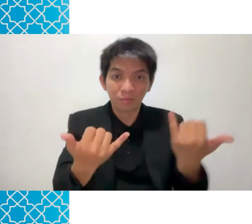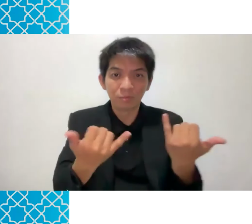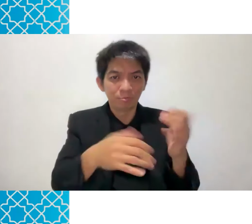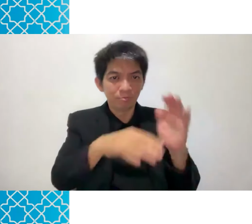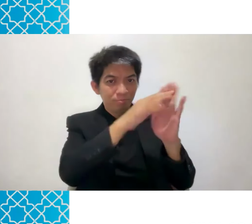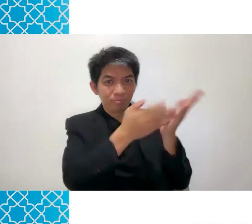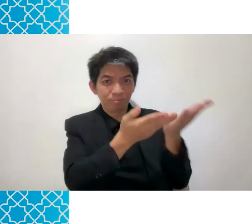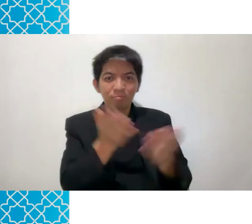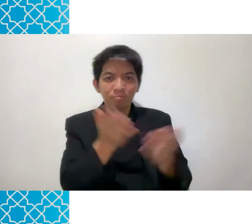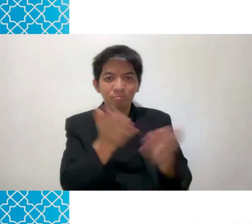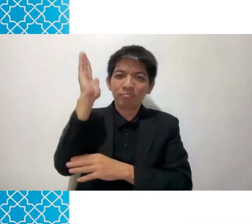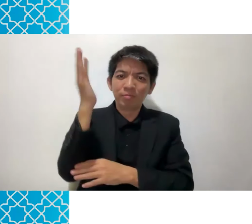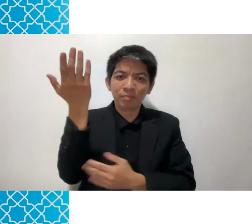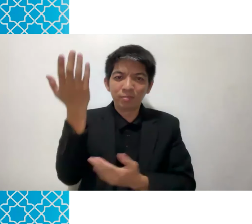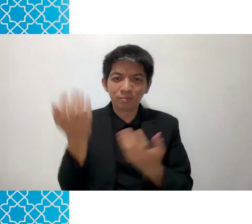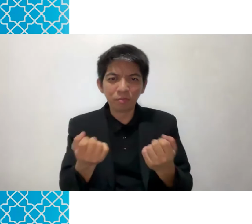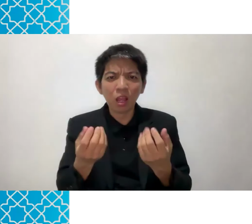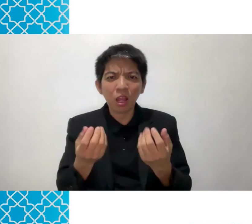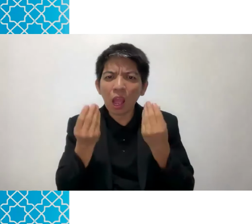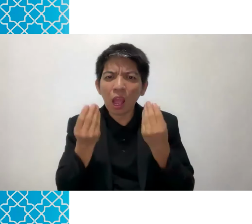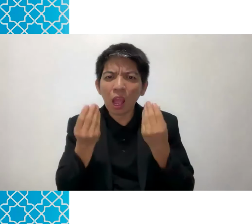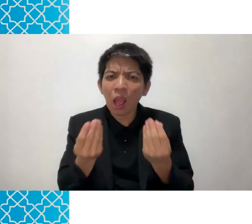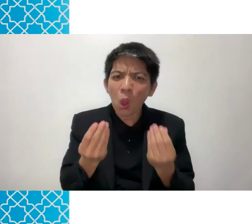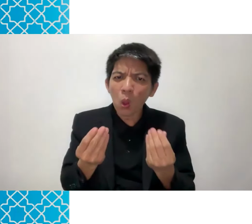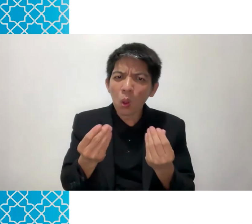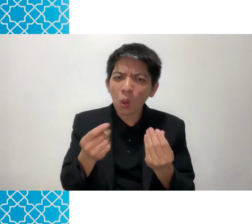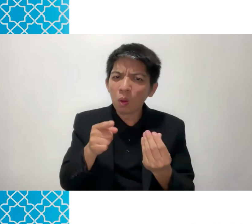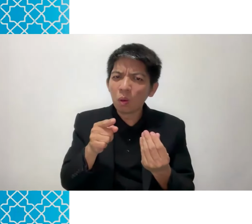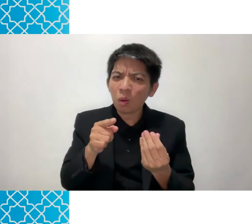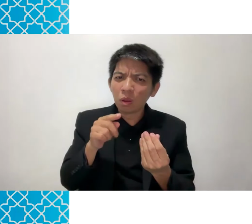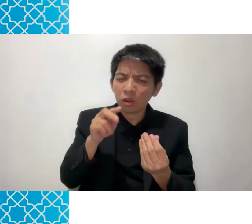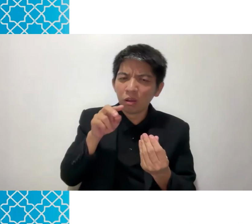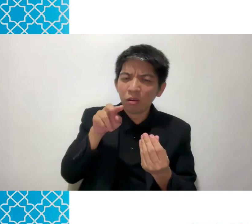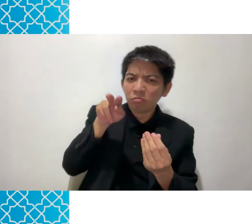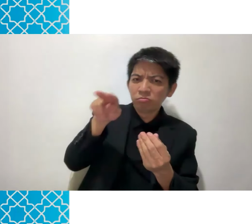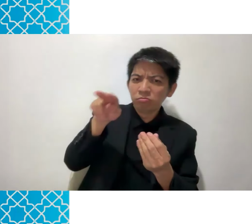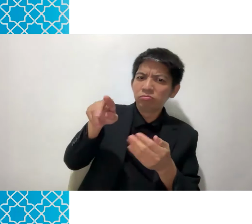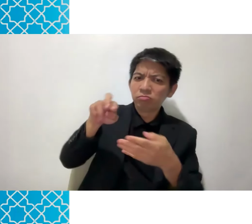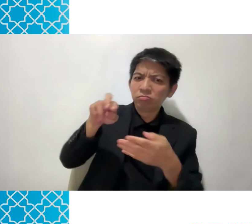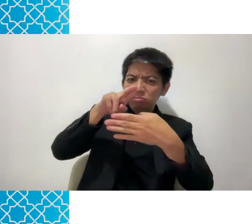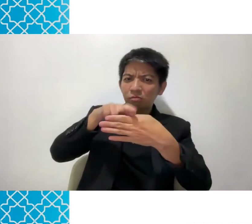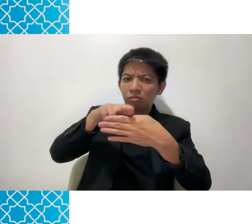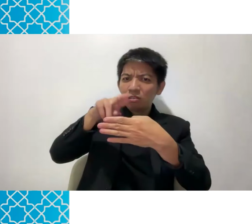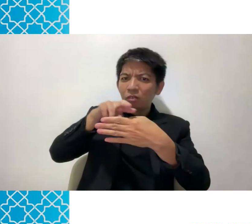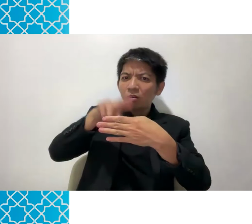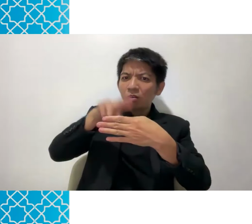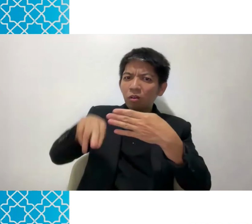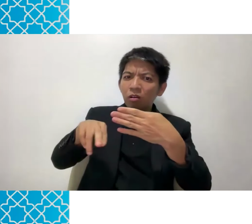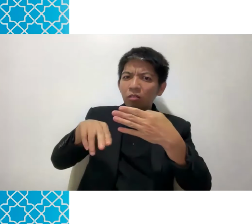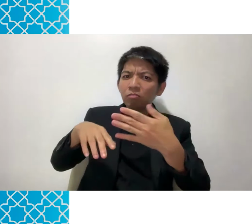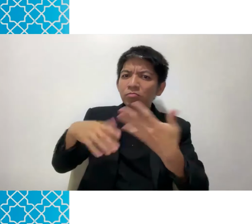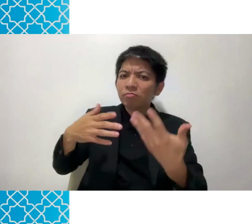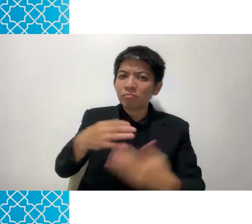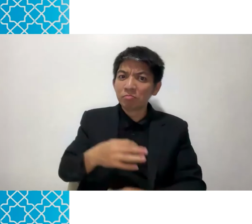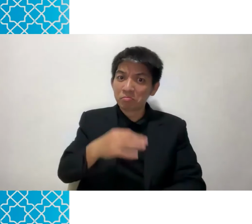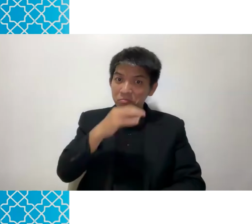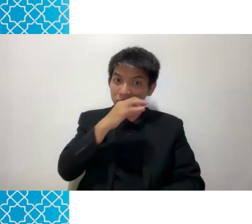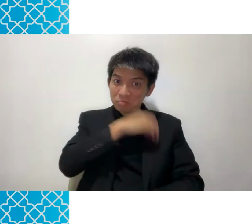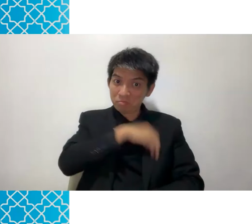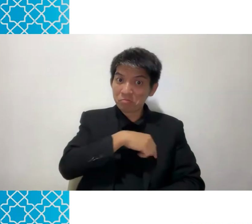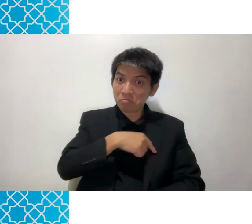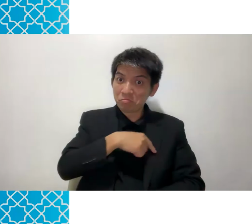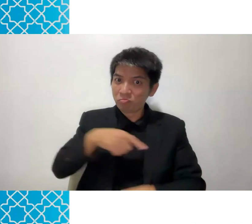on high community engagement. There's a project that Youth for Road Safety partnered with an organization called EAST in